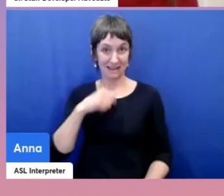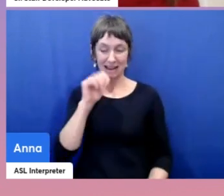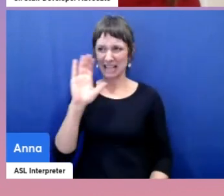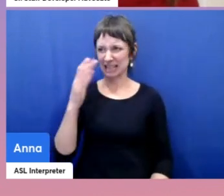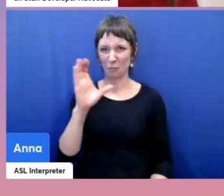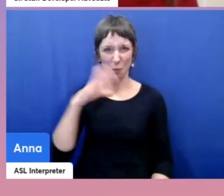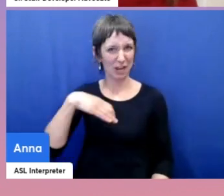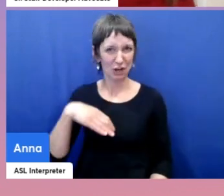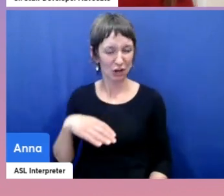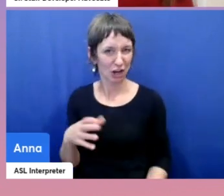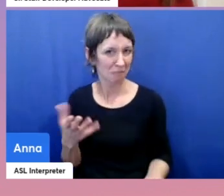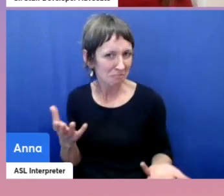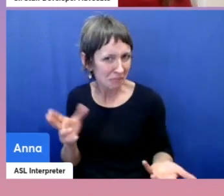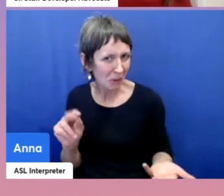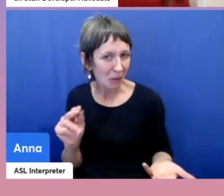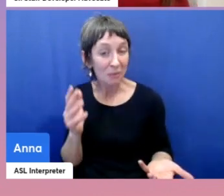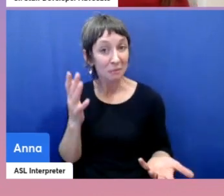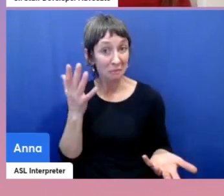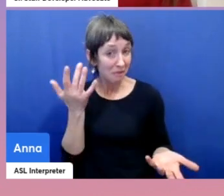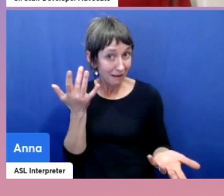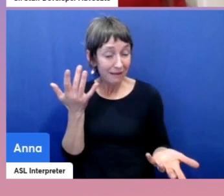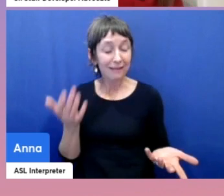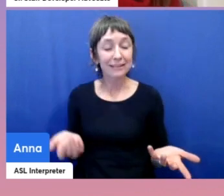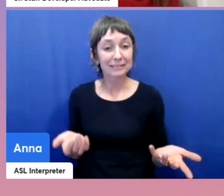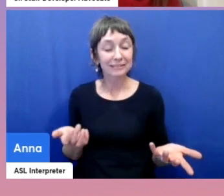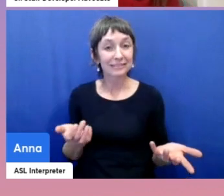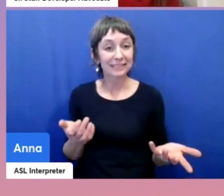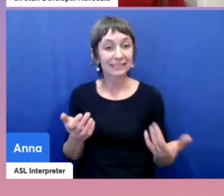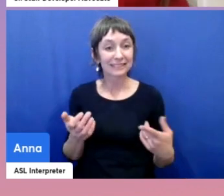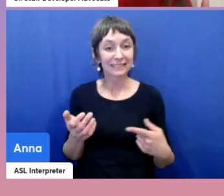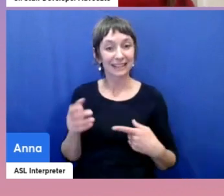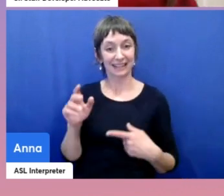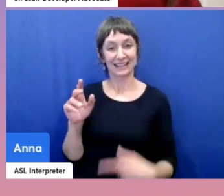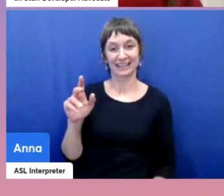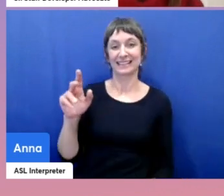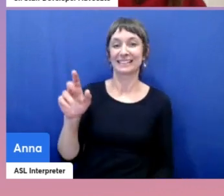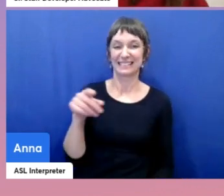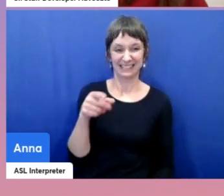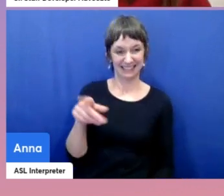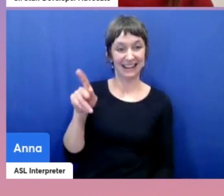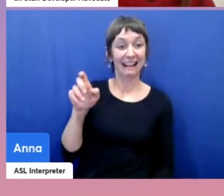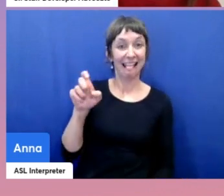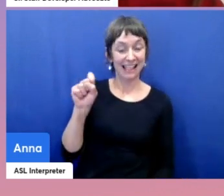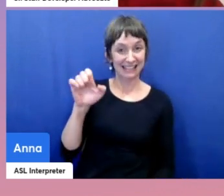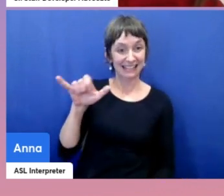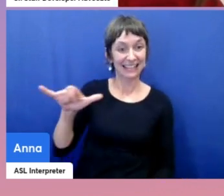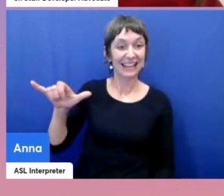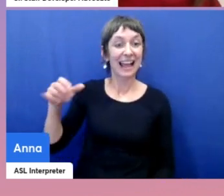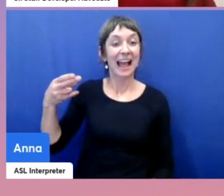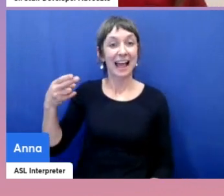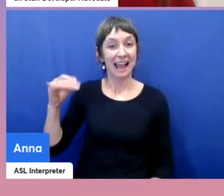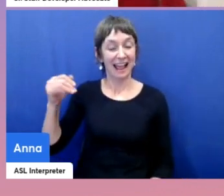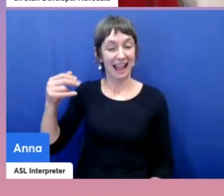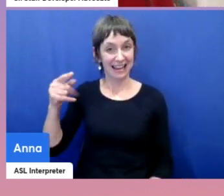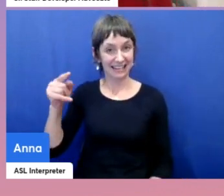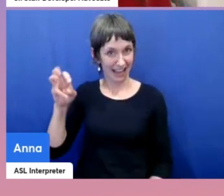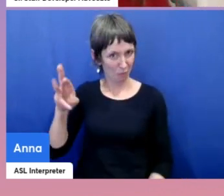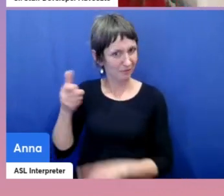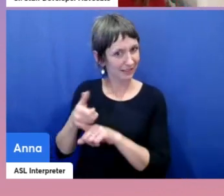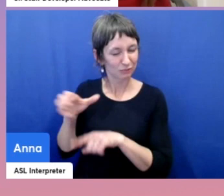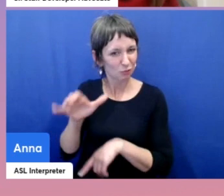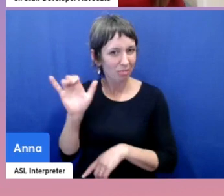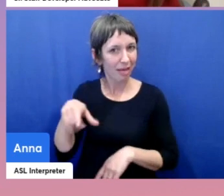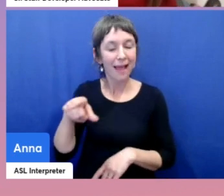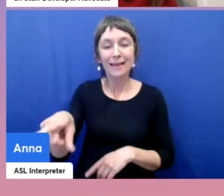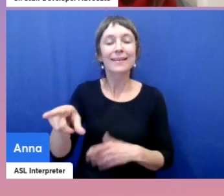at all, because after all, Kelsey Hightower dared to run Nomad on Kubernetes, which he